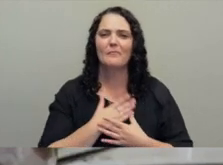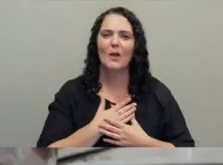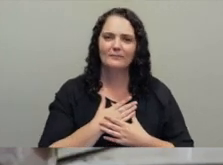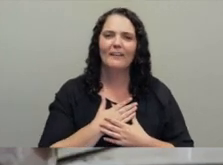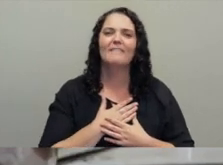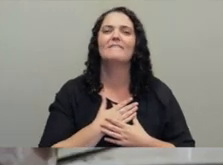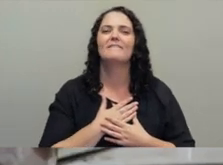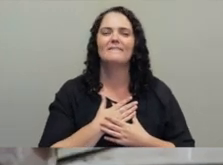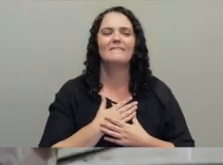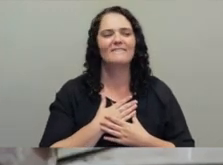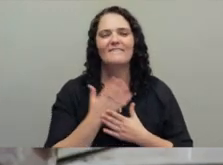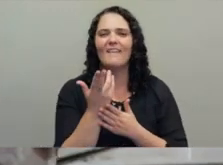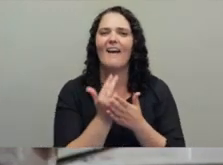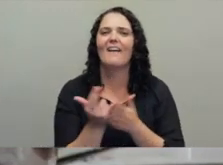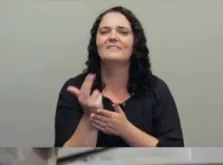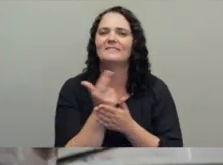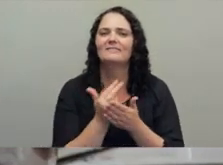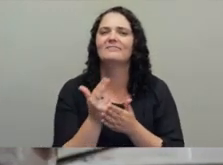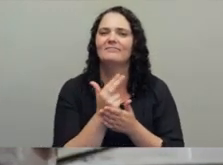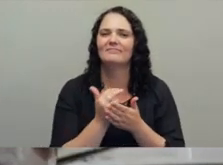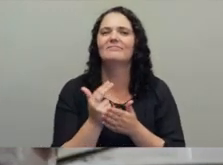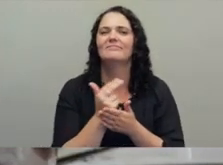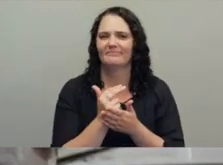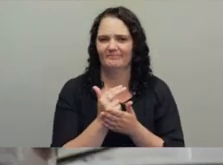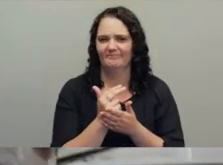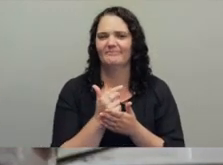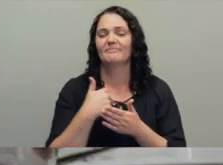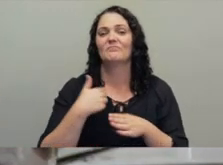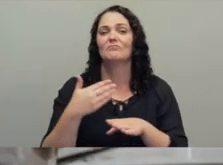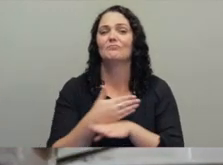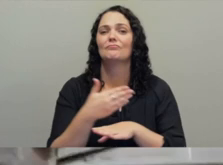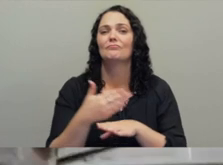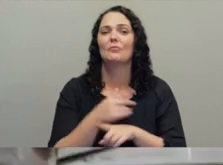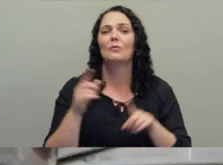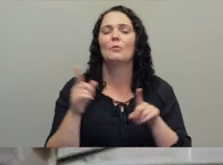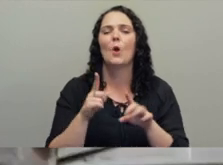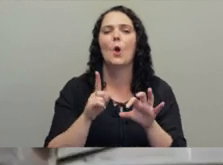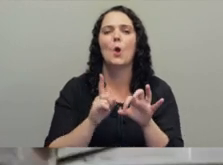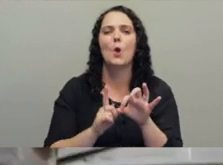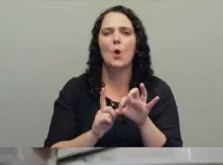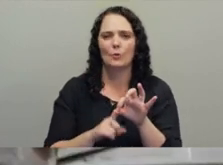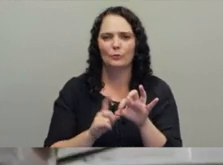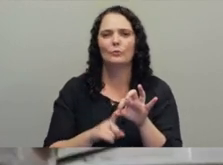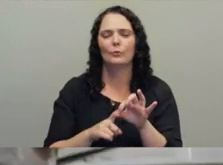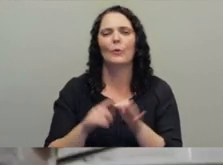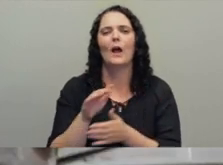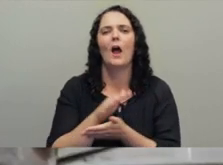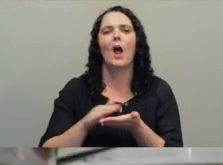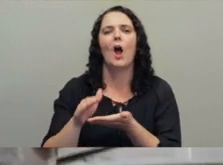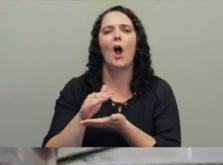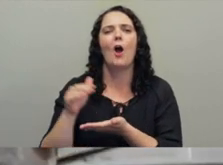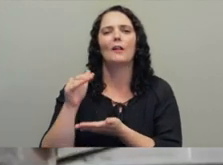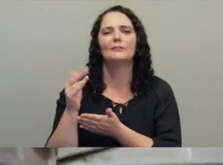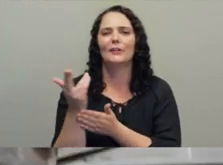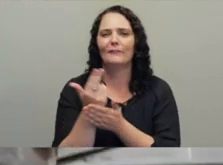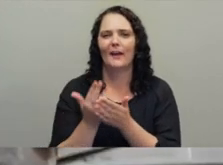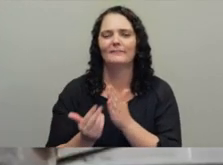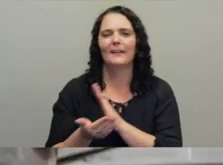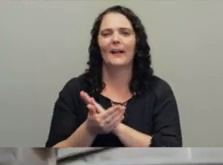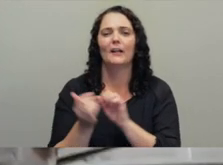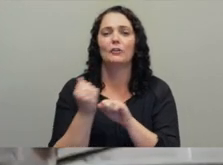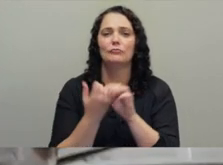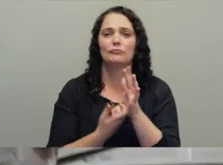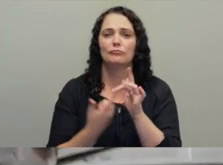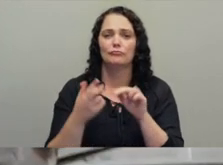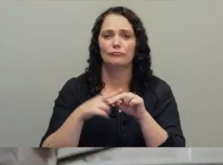artist. Drawing is my bag. And in my day job, I run the drawing program at the Queensland College of Art at Griffith University. I've been